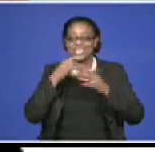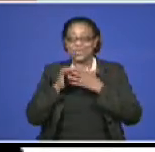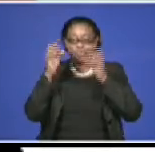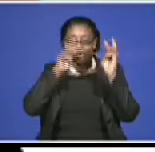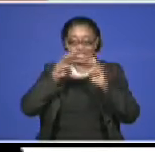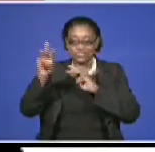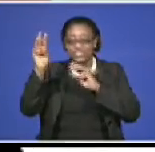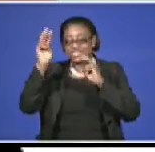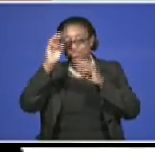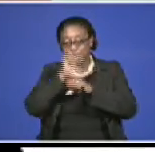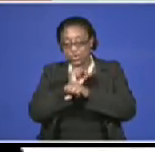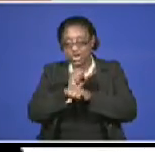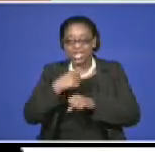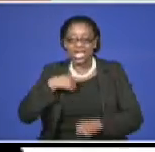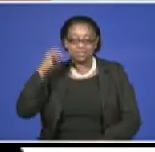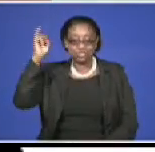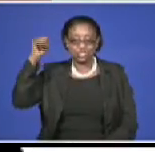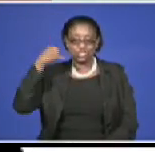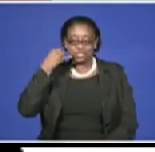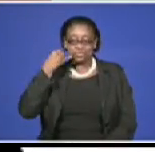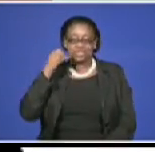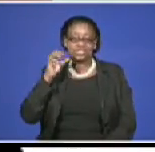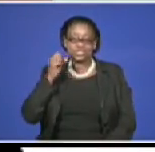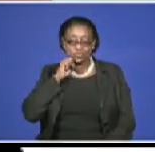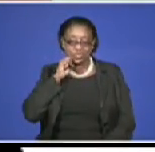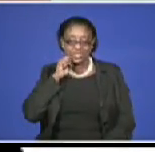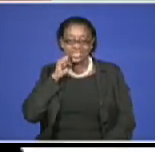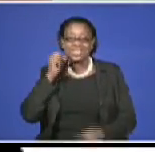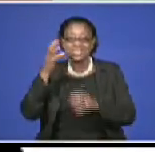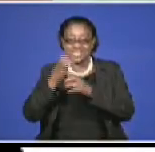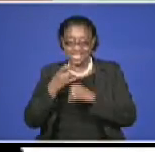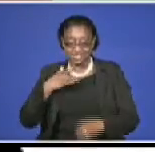Look out for his work. I'm Jiminy DeSwain for this week's edition of Catching the Feeling.